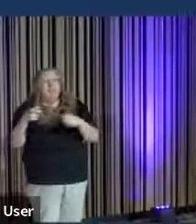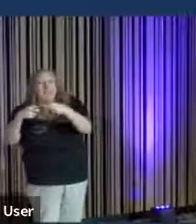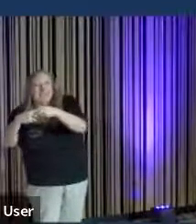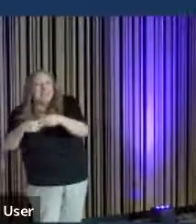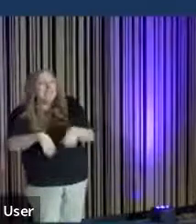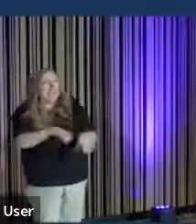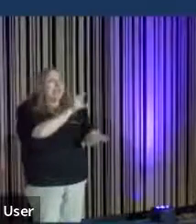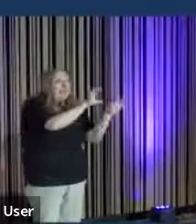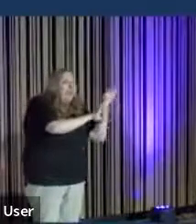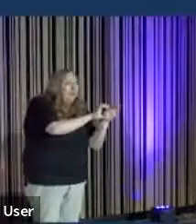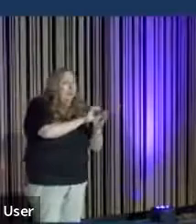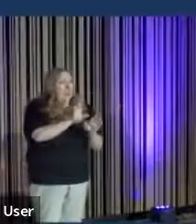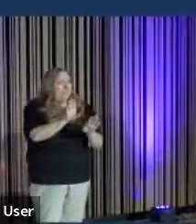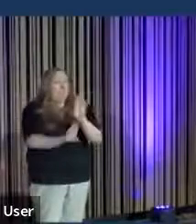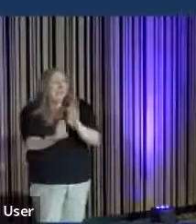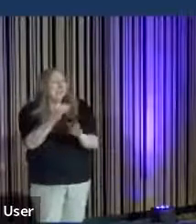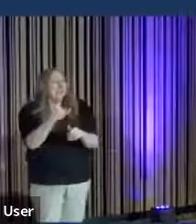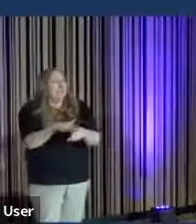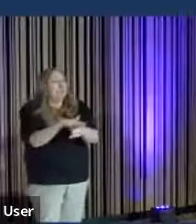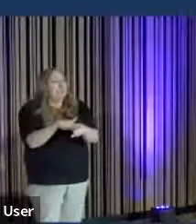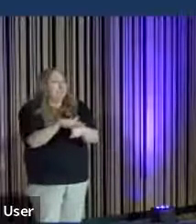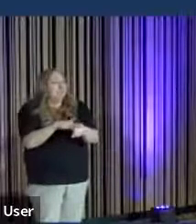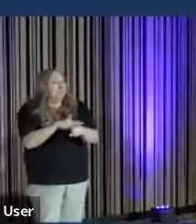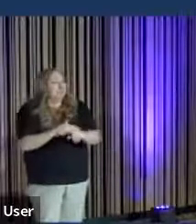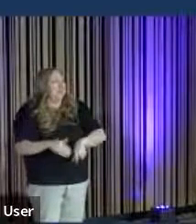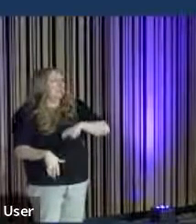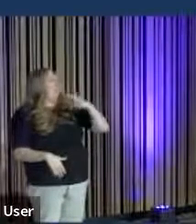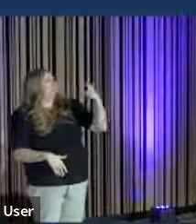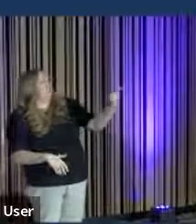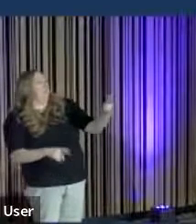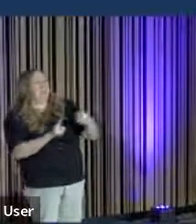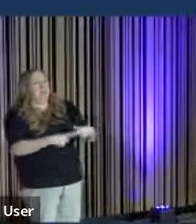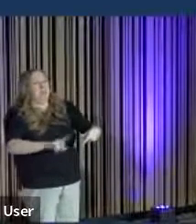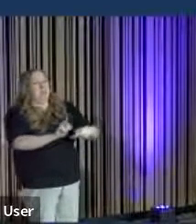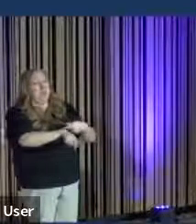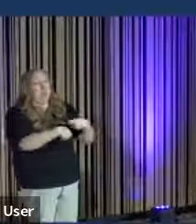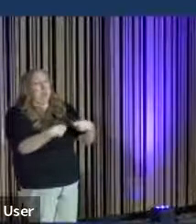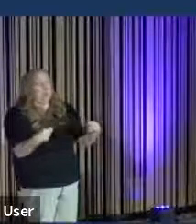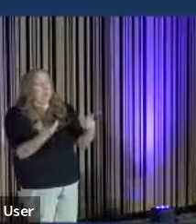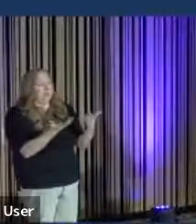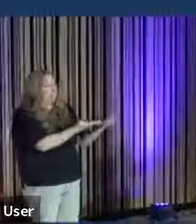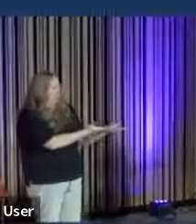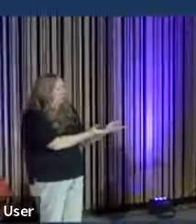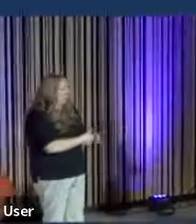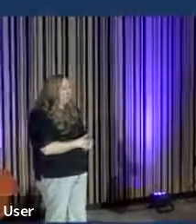studied. I'm next going to hand off again to Romain to close.